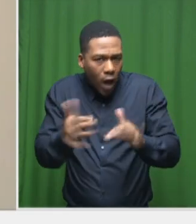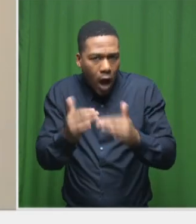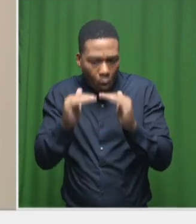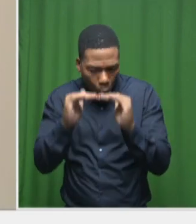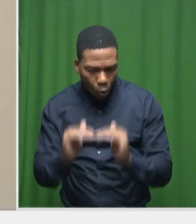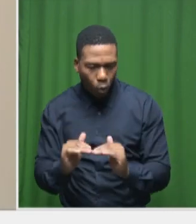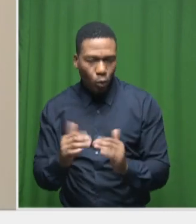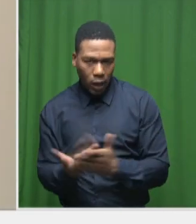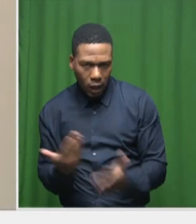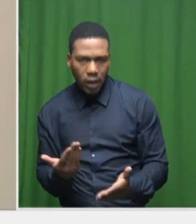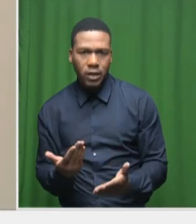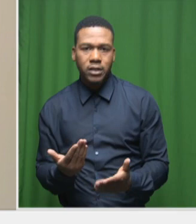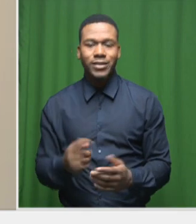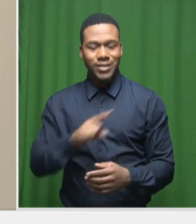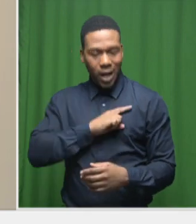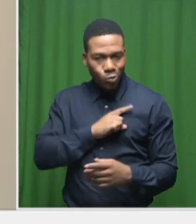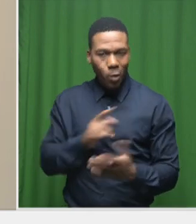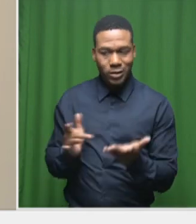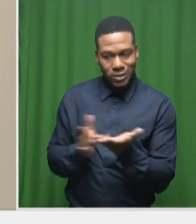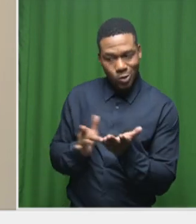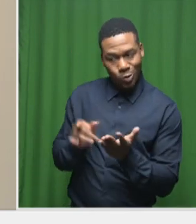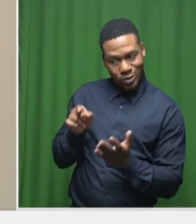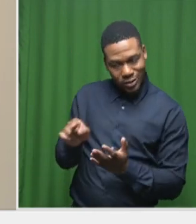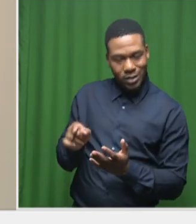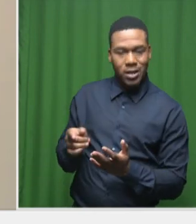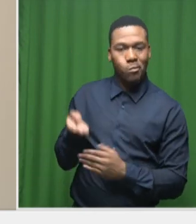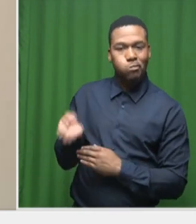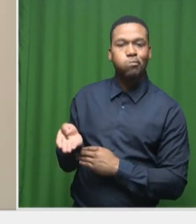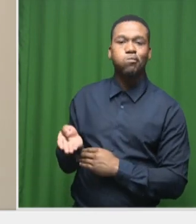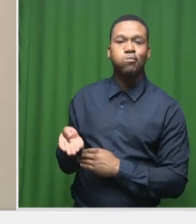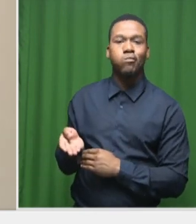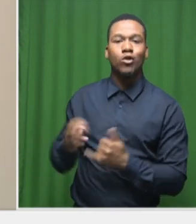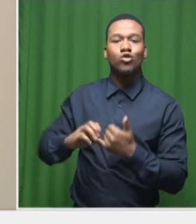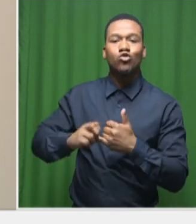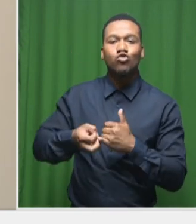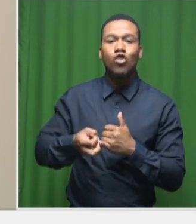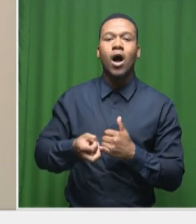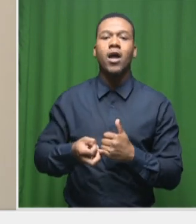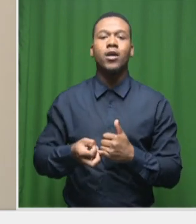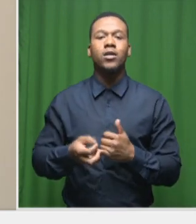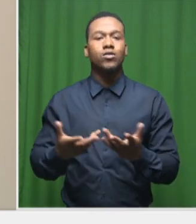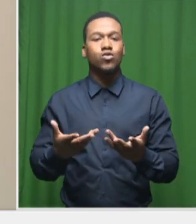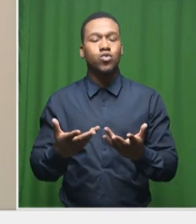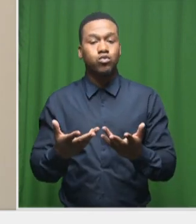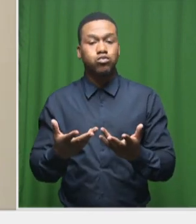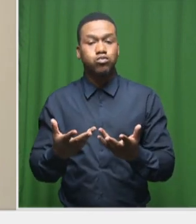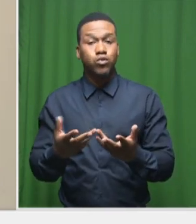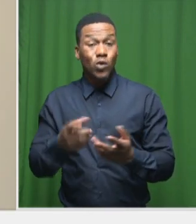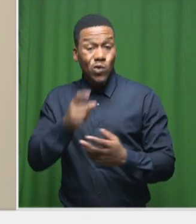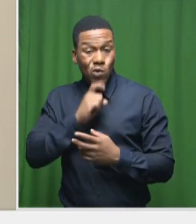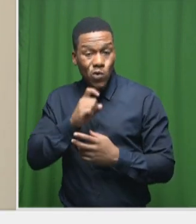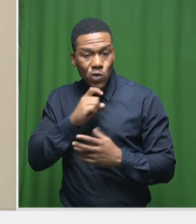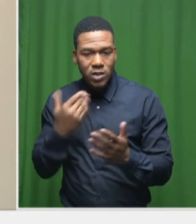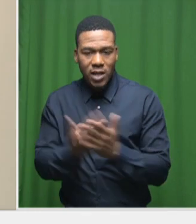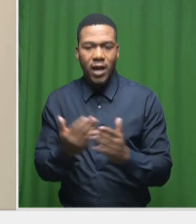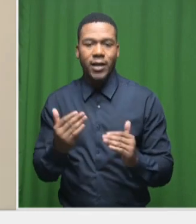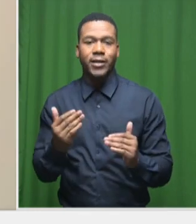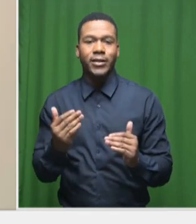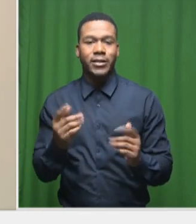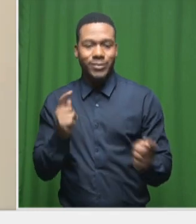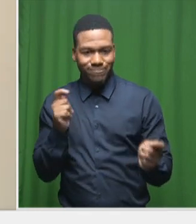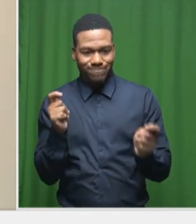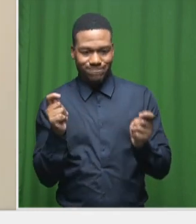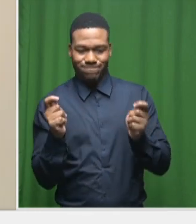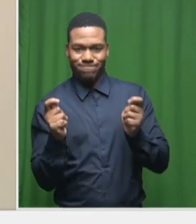4R technologies, this intervention, so that we equip ourselves and we be able to coexist with the dimensional changes